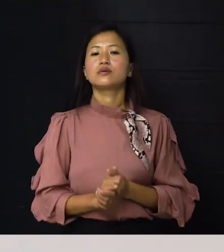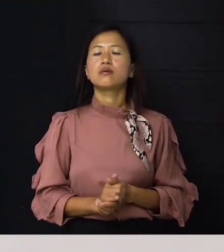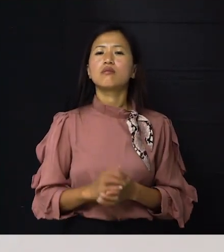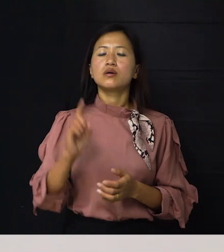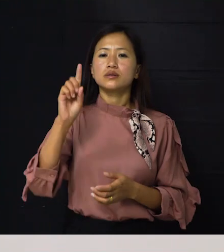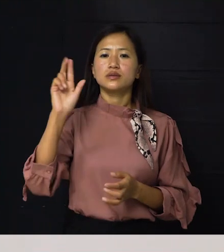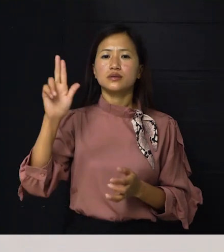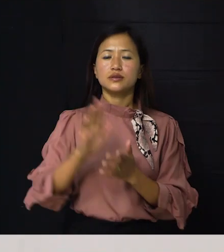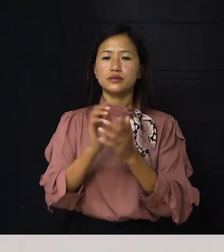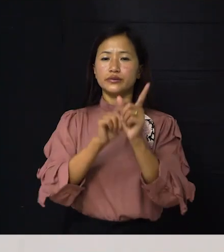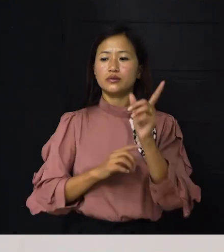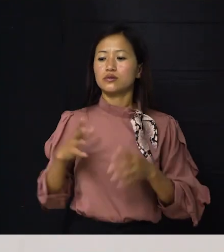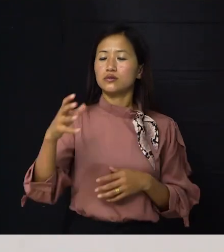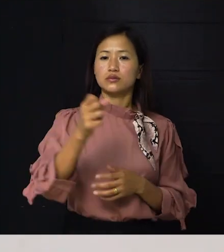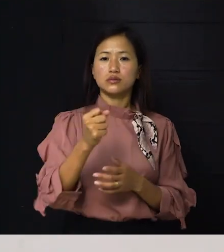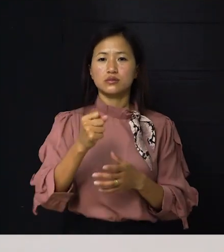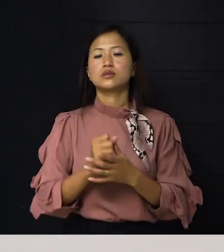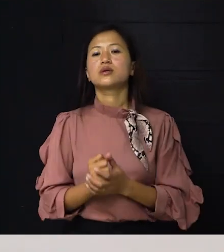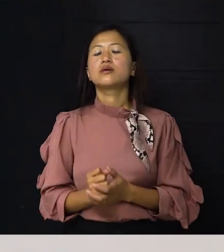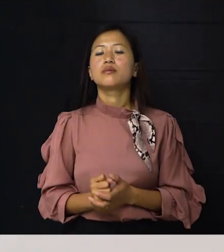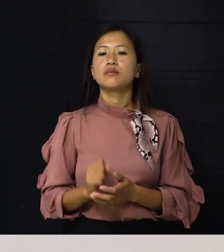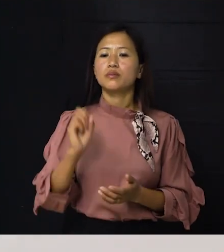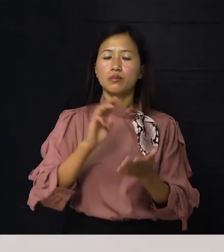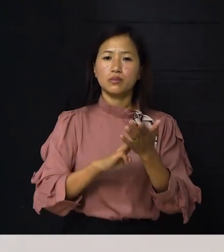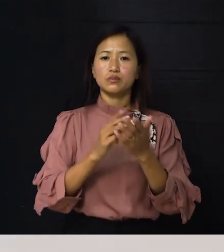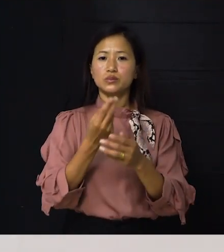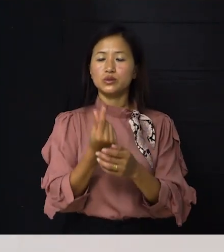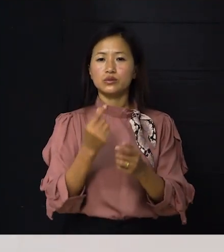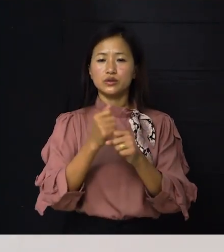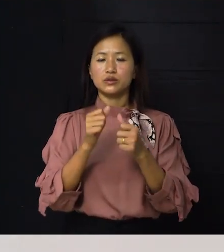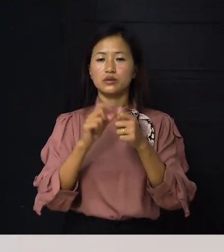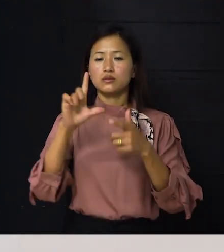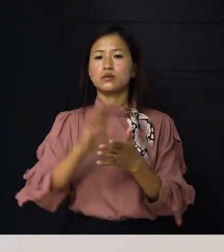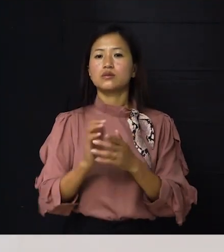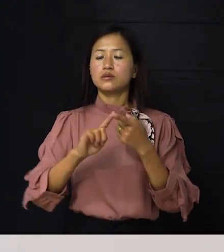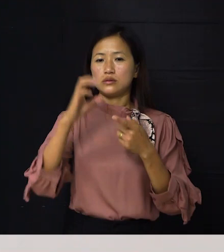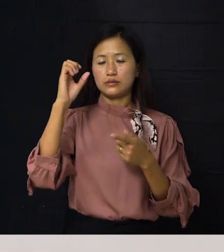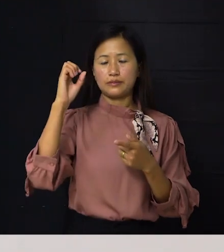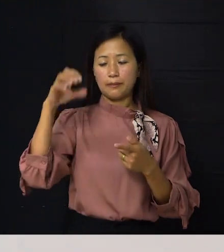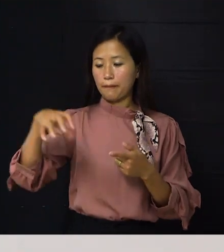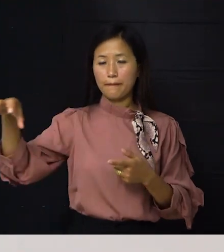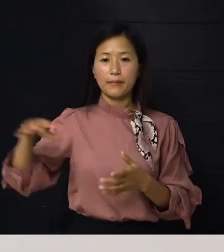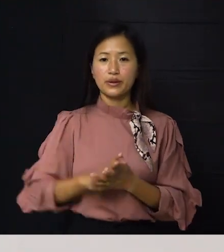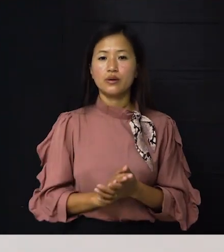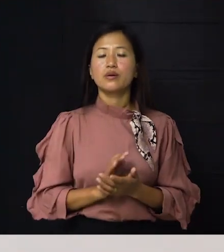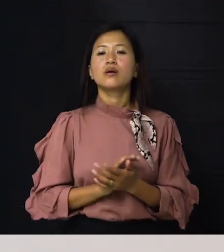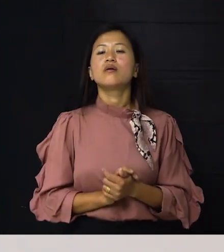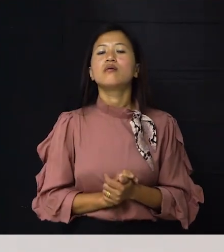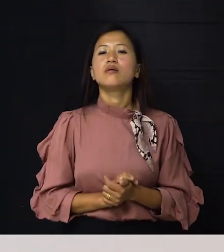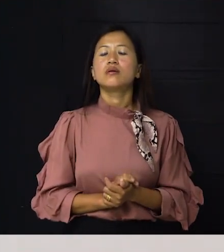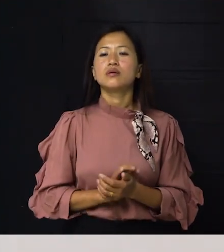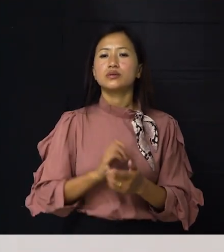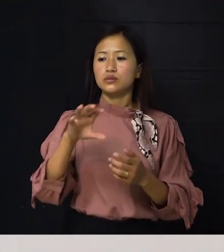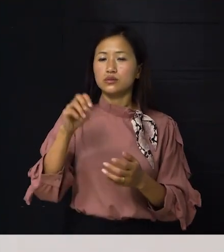13 years old when he took control of the Mughal Empire. Since Humayun died, he took control of